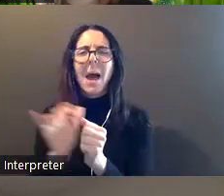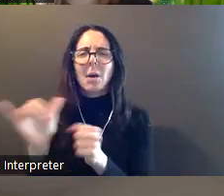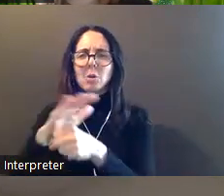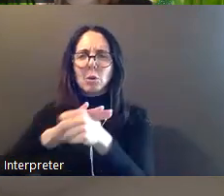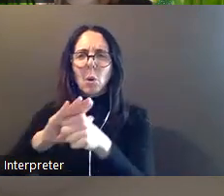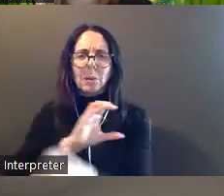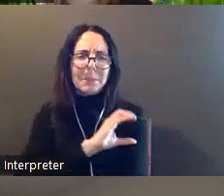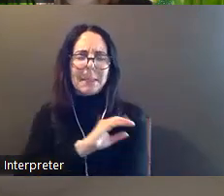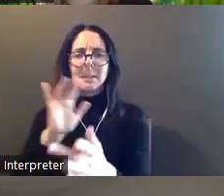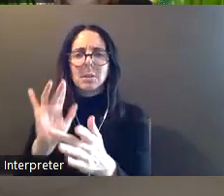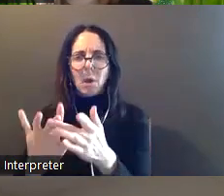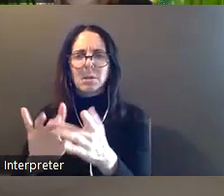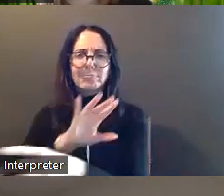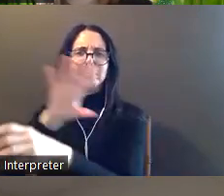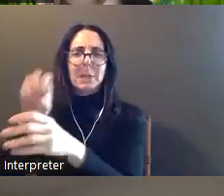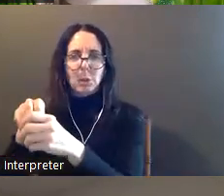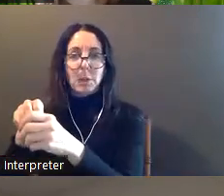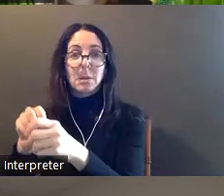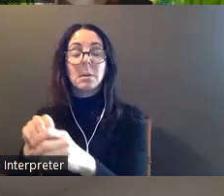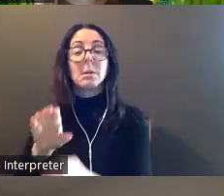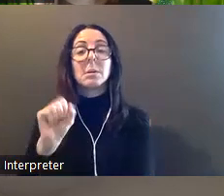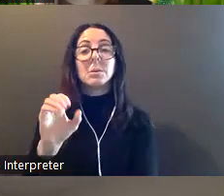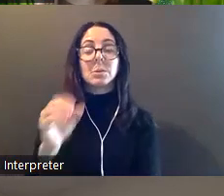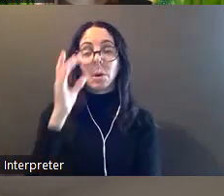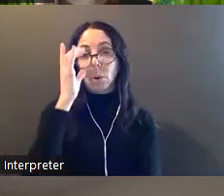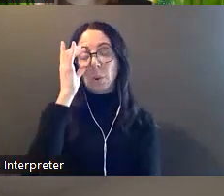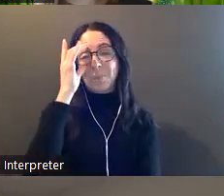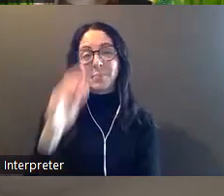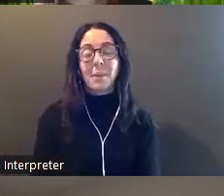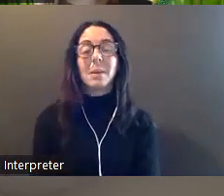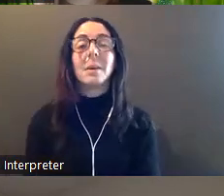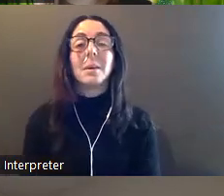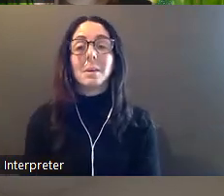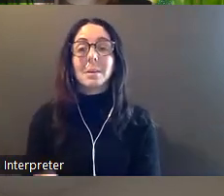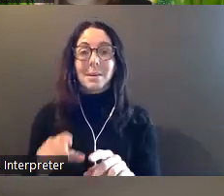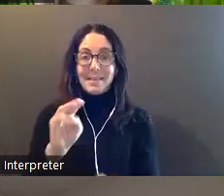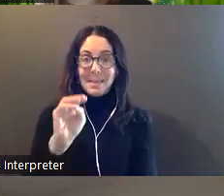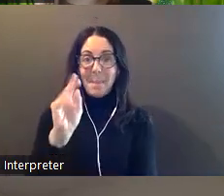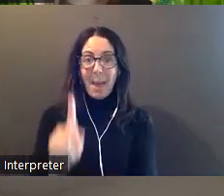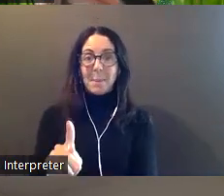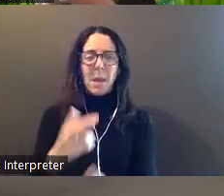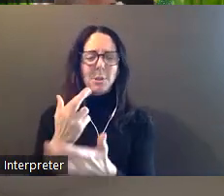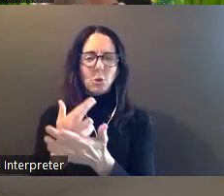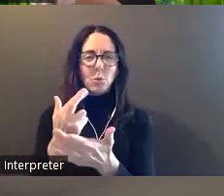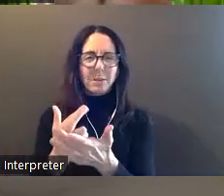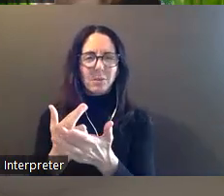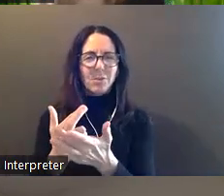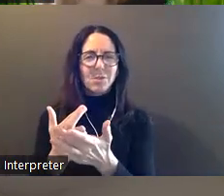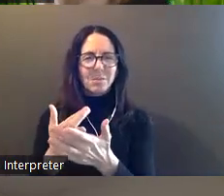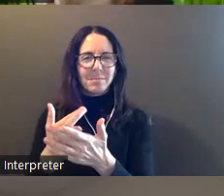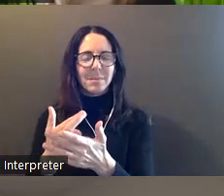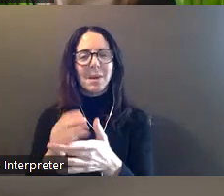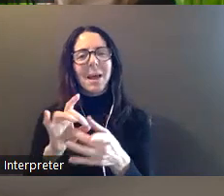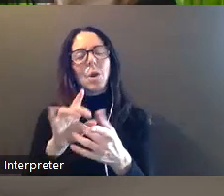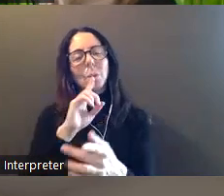police contacts. So the resources that we have embedded and linked in our map are always pertaining sort of to our